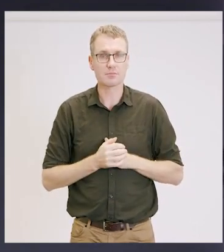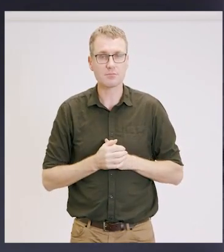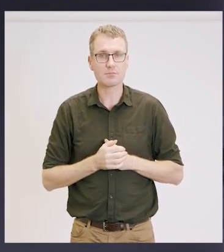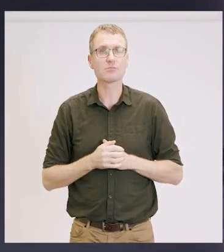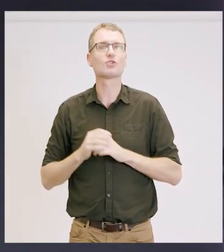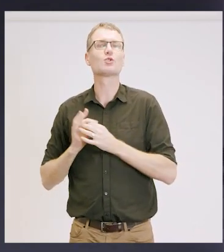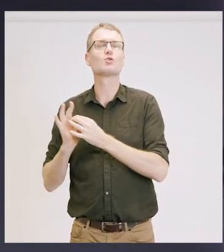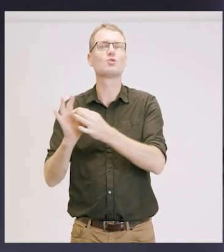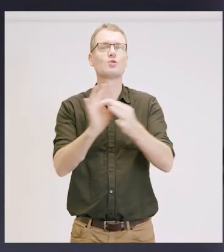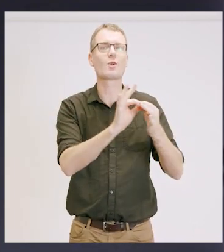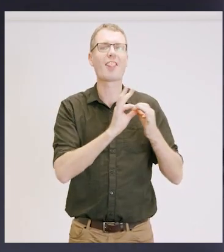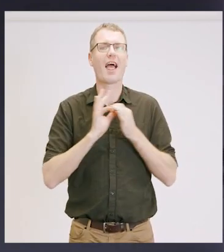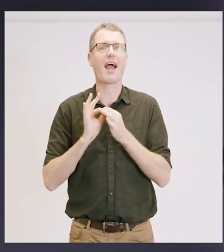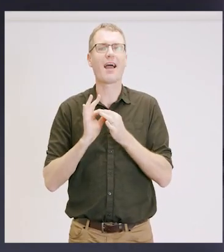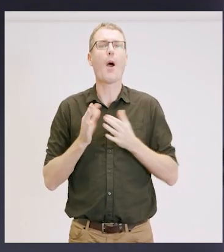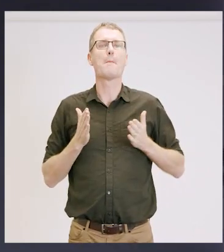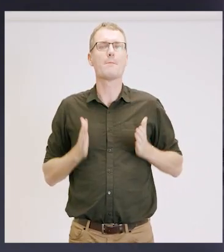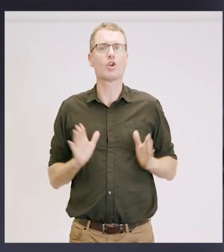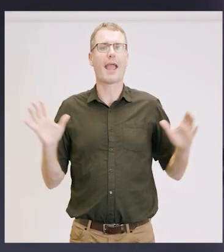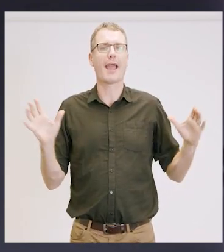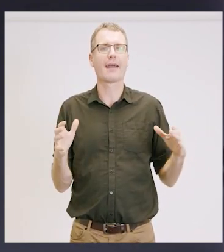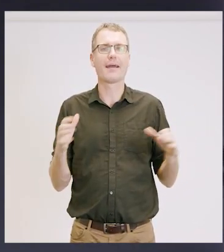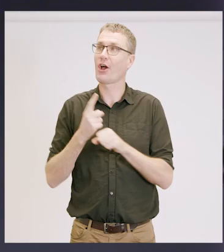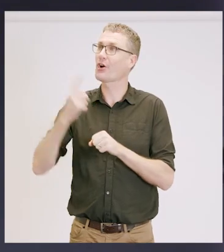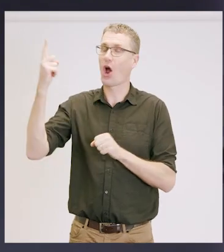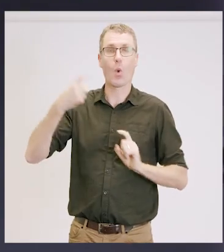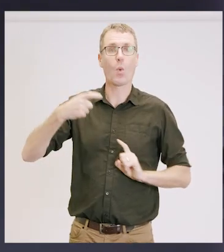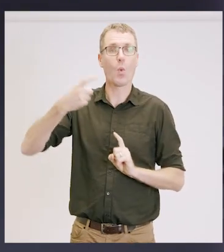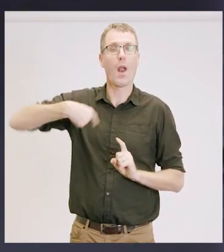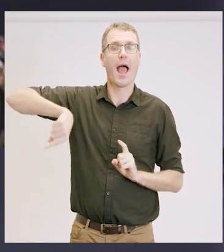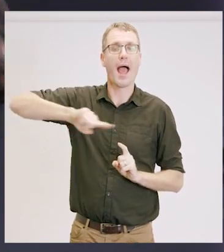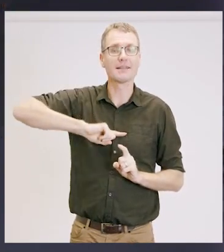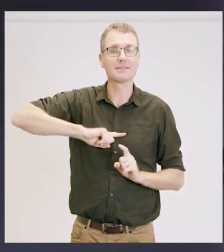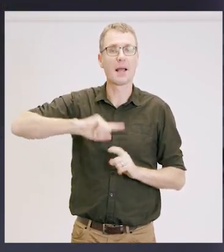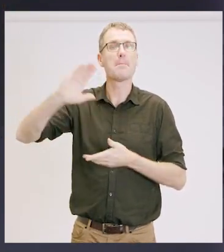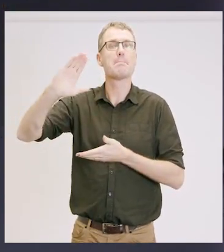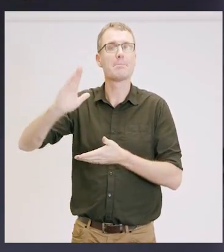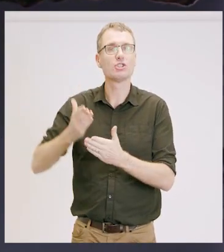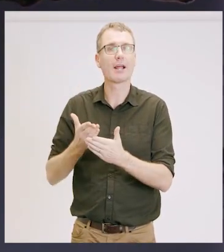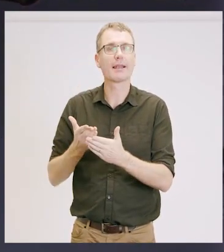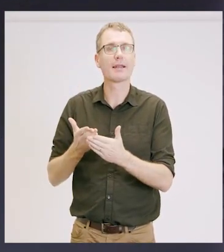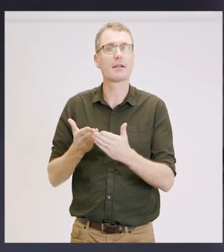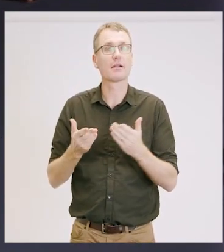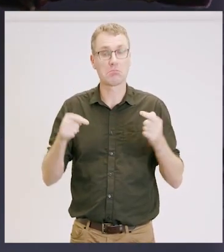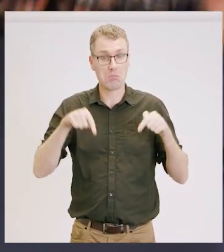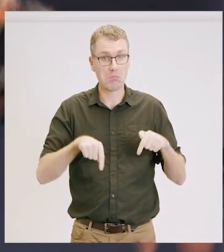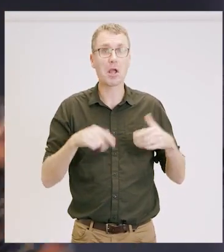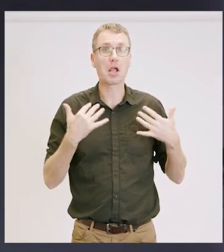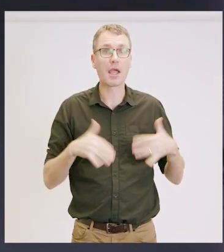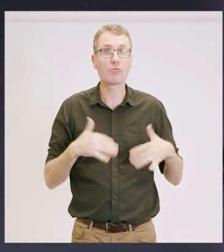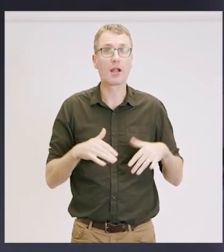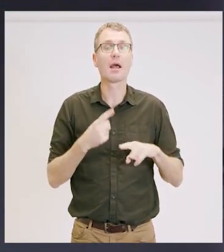they have a need, there may be some way that I'm going to be called on to actually help them. And together, as a